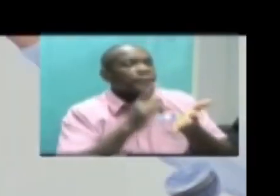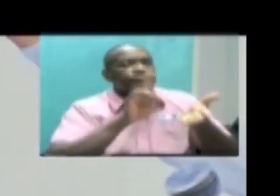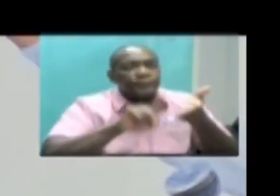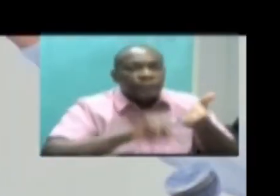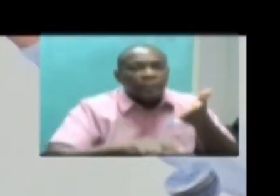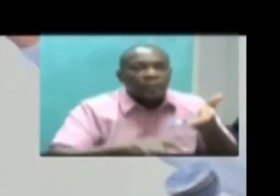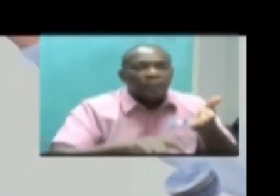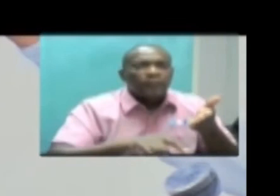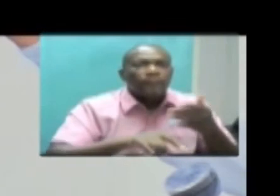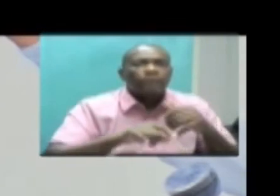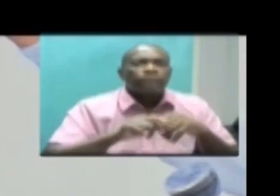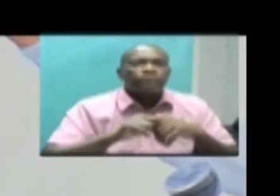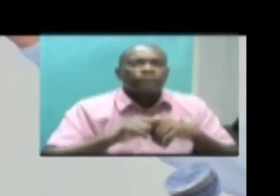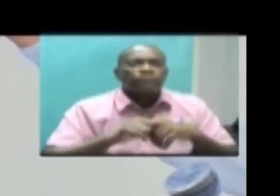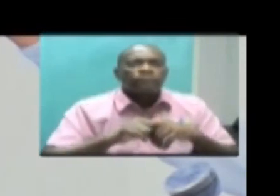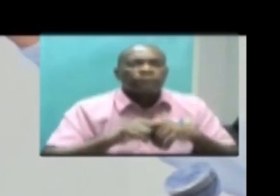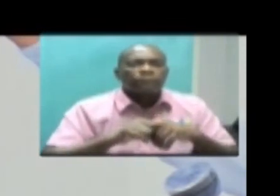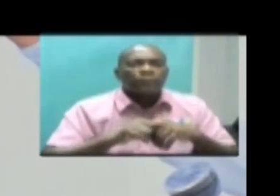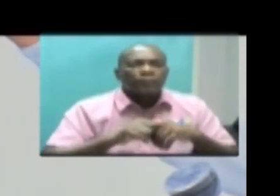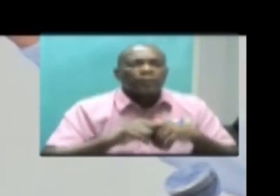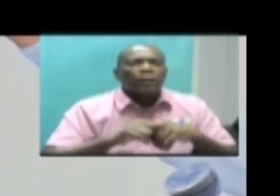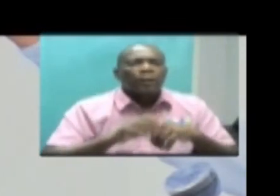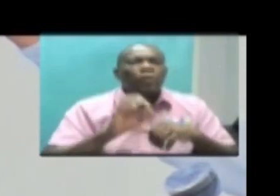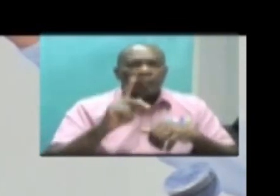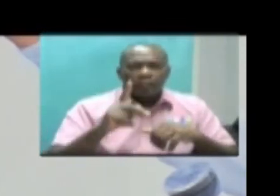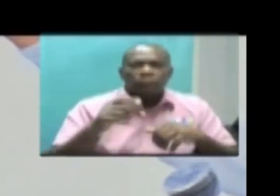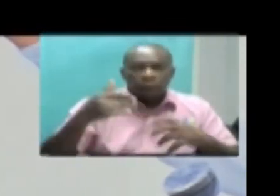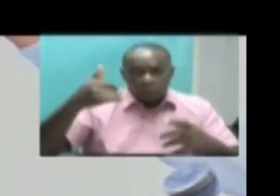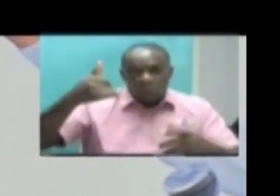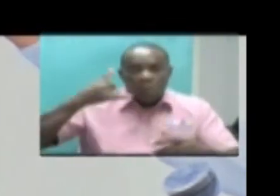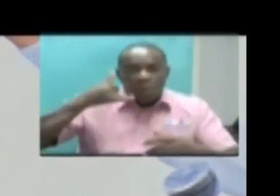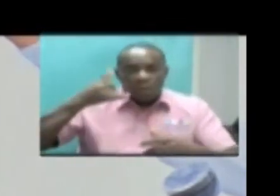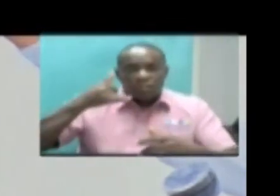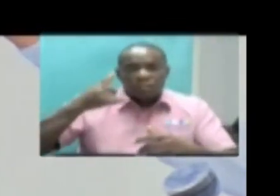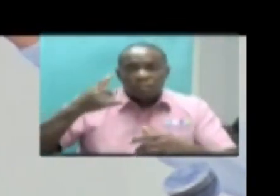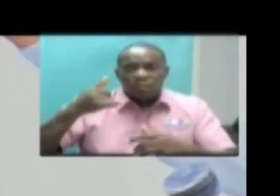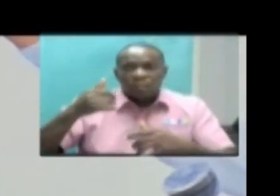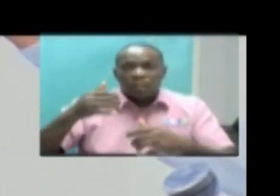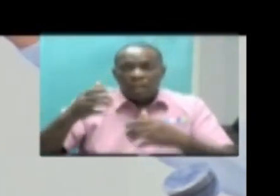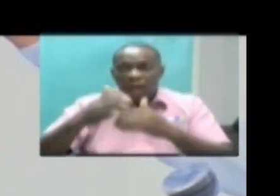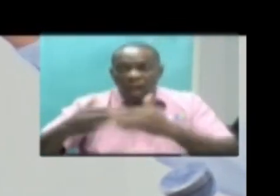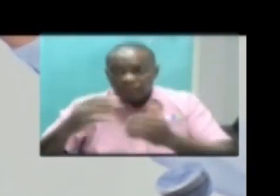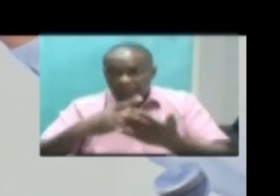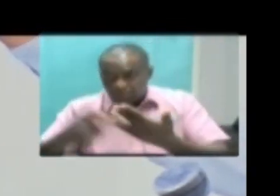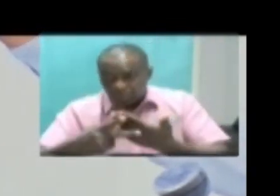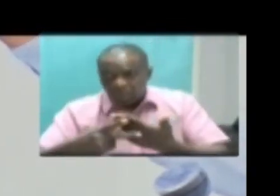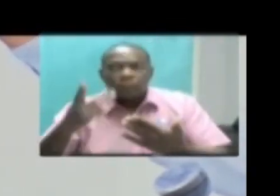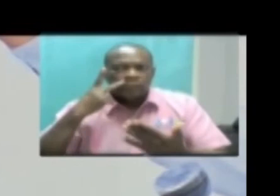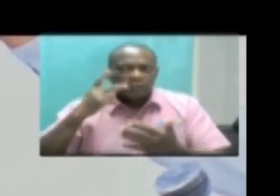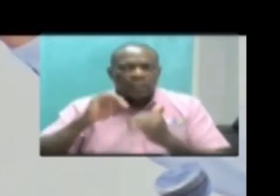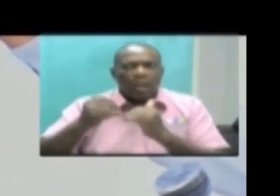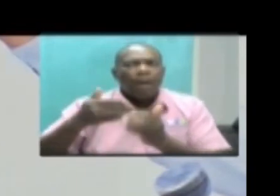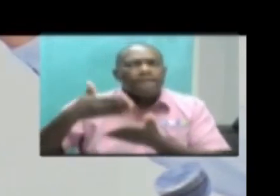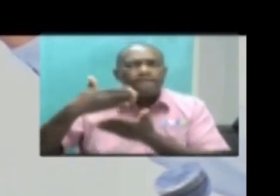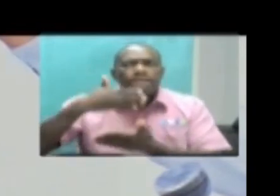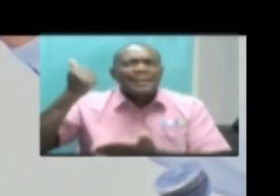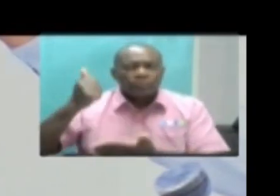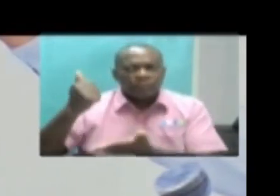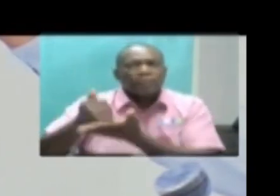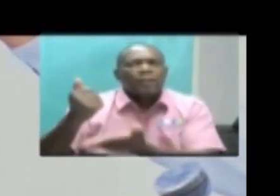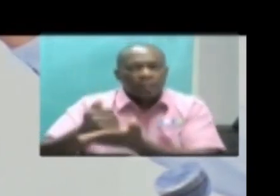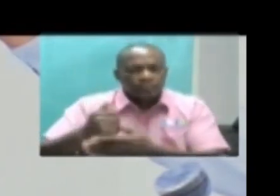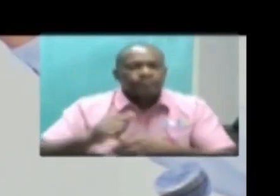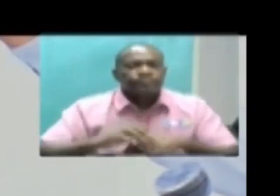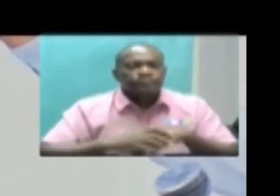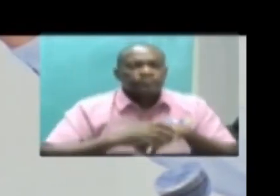off here. We'll see how best we can address your concern. Yes. Let's do it twofold. Mm-hmm. Firstly, this sounds criminal